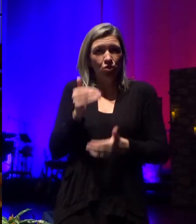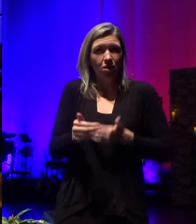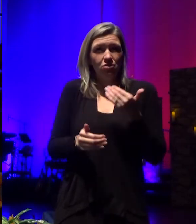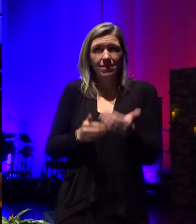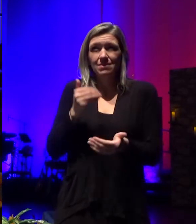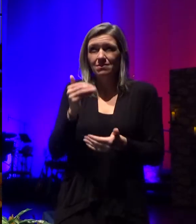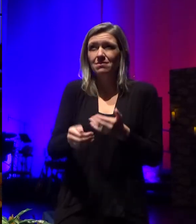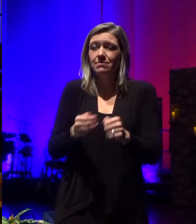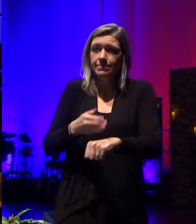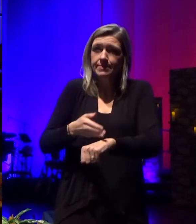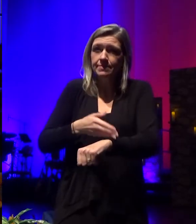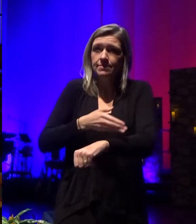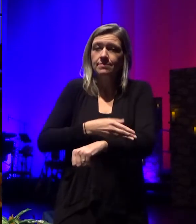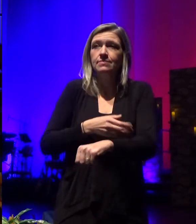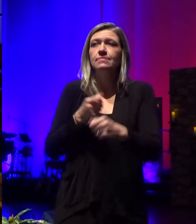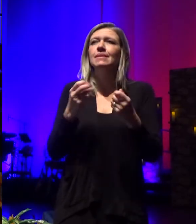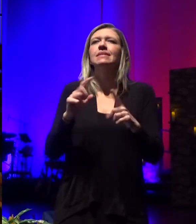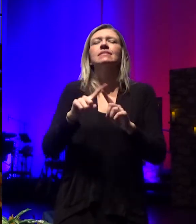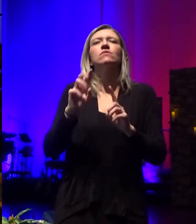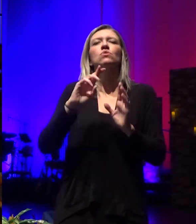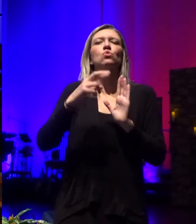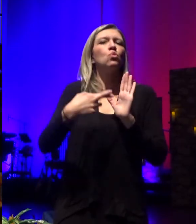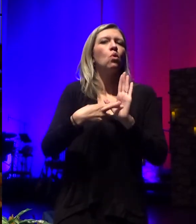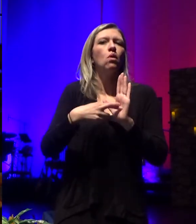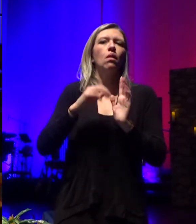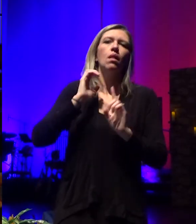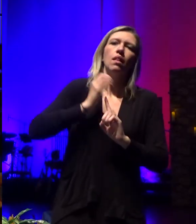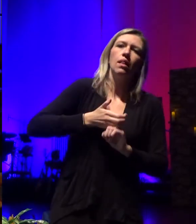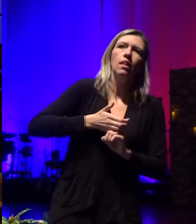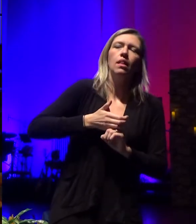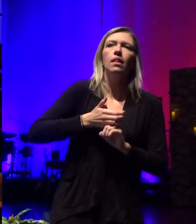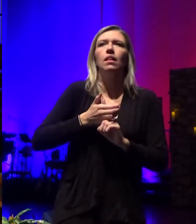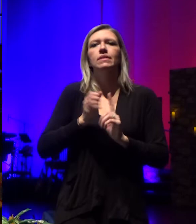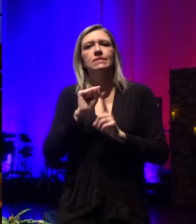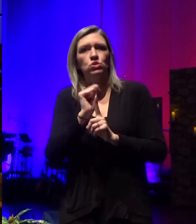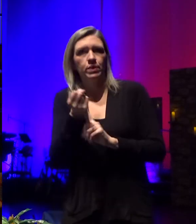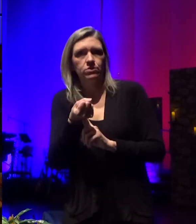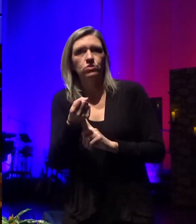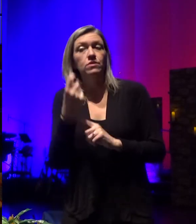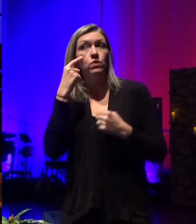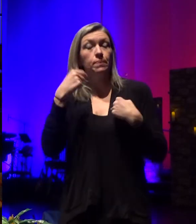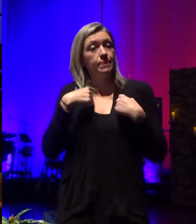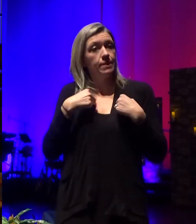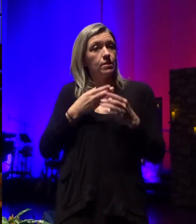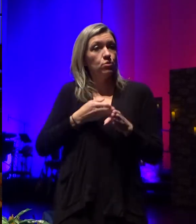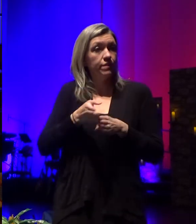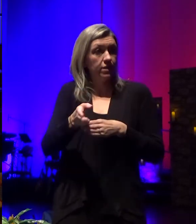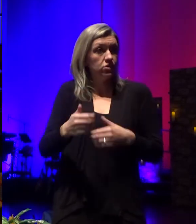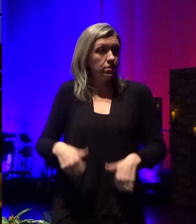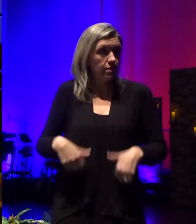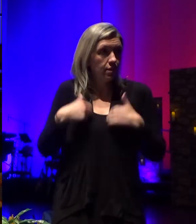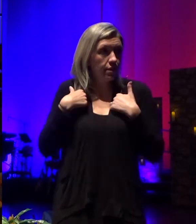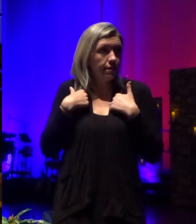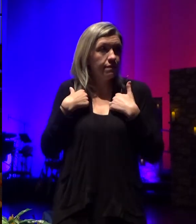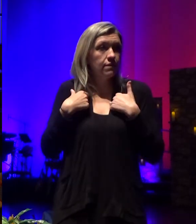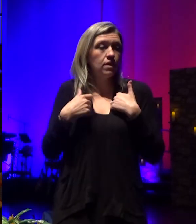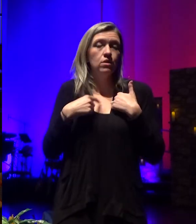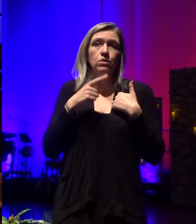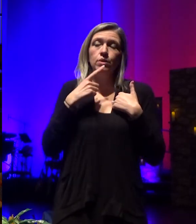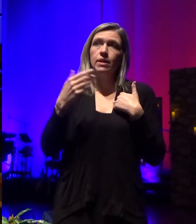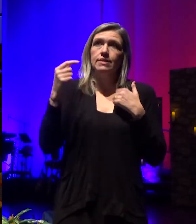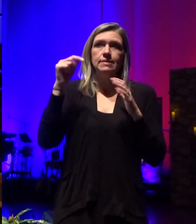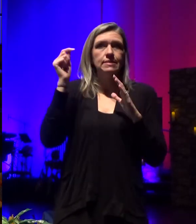many of these different role type situations. For me, in the professional area, I got the deep guidance